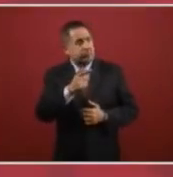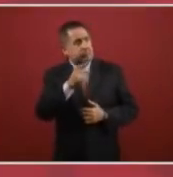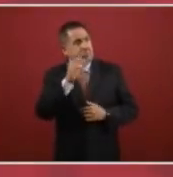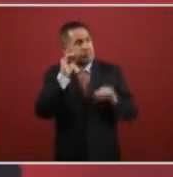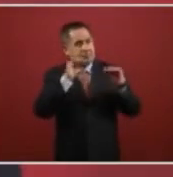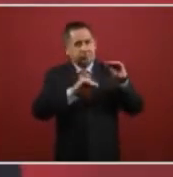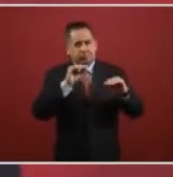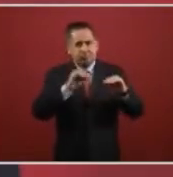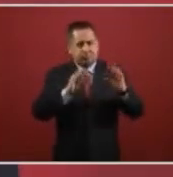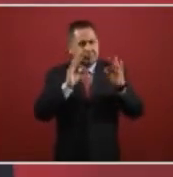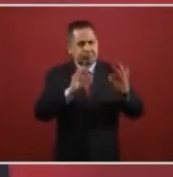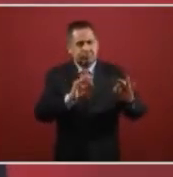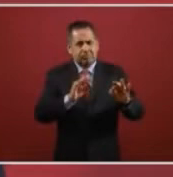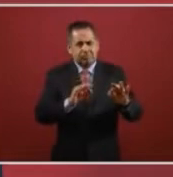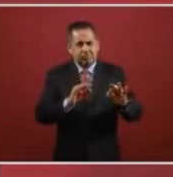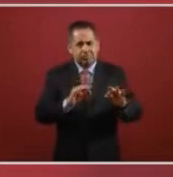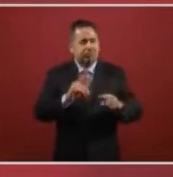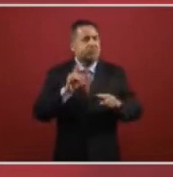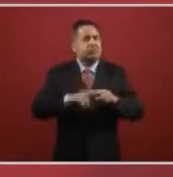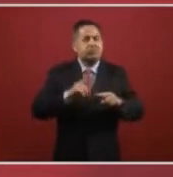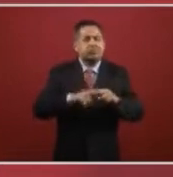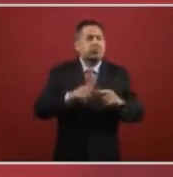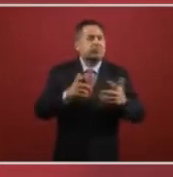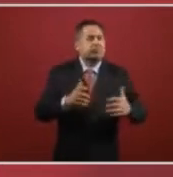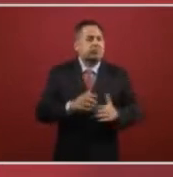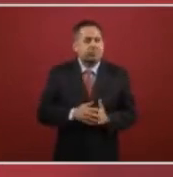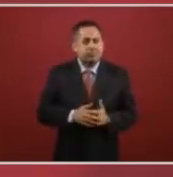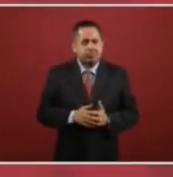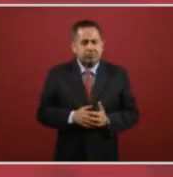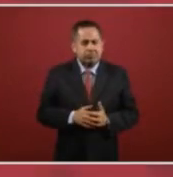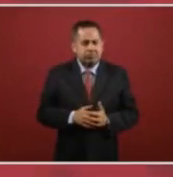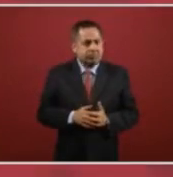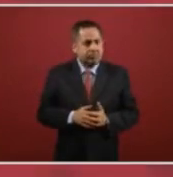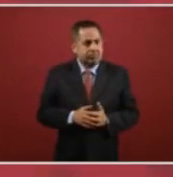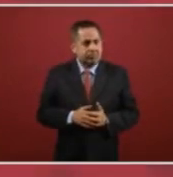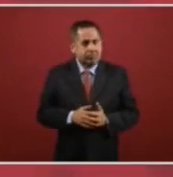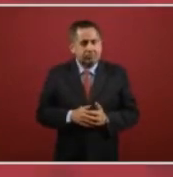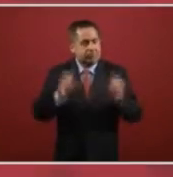I could say it's a work or product